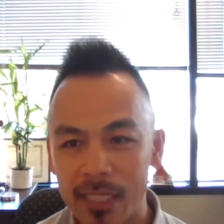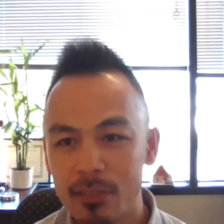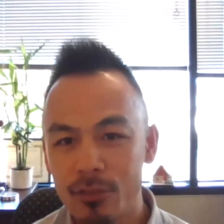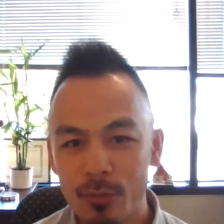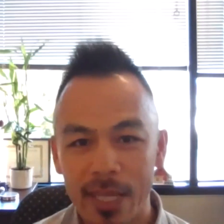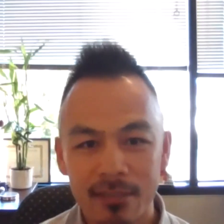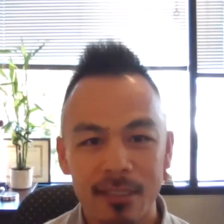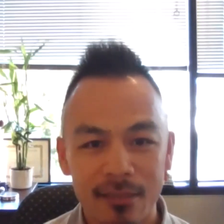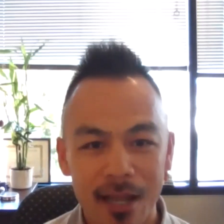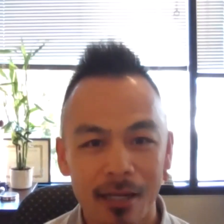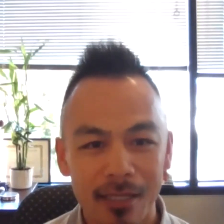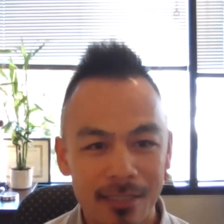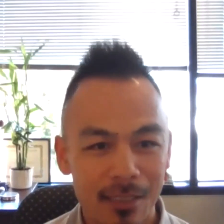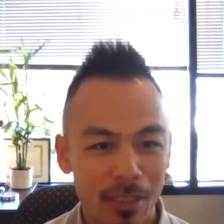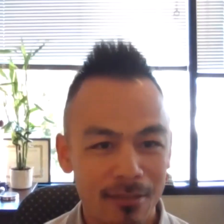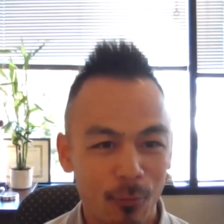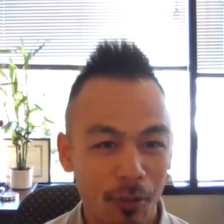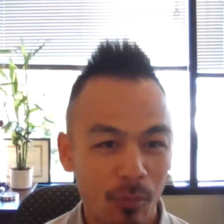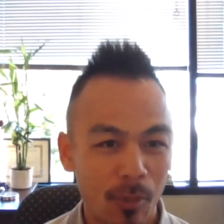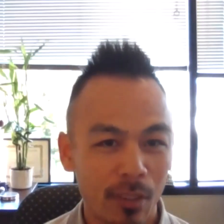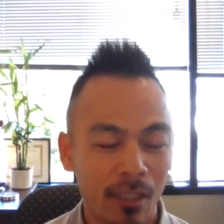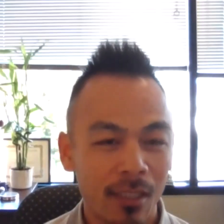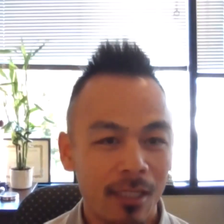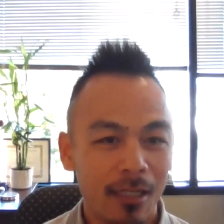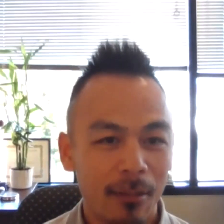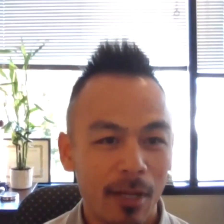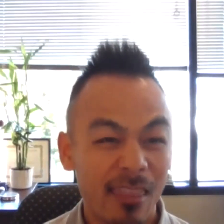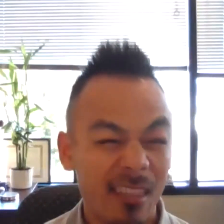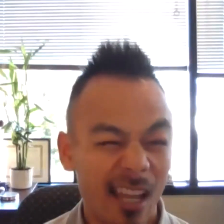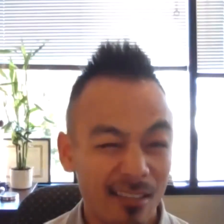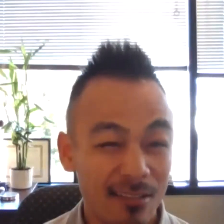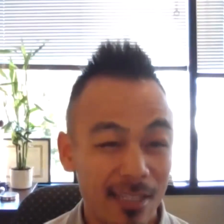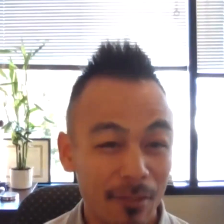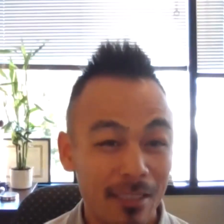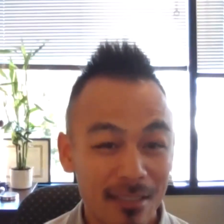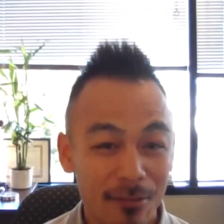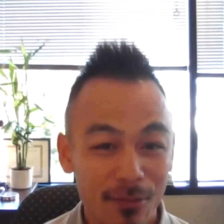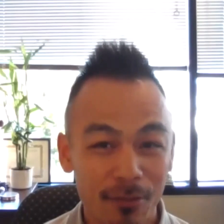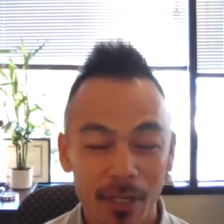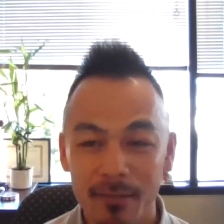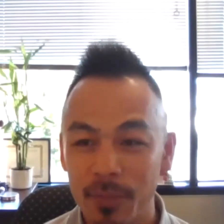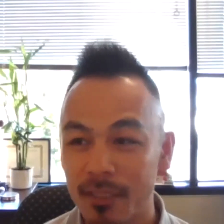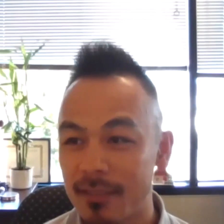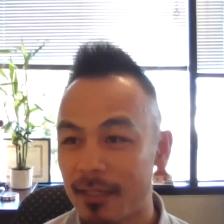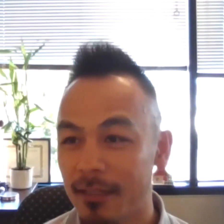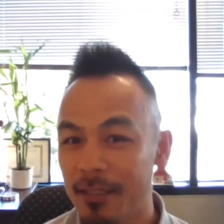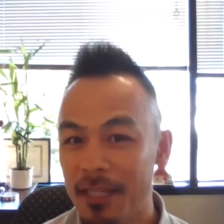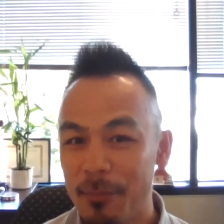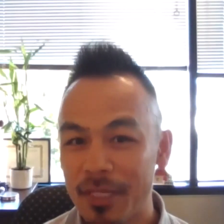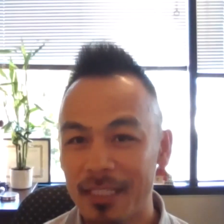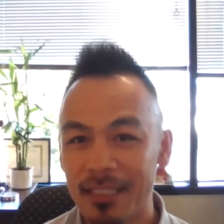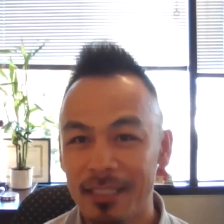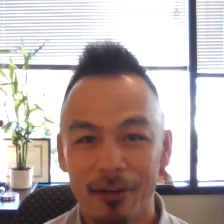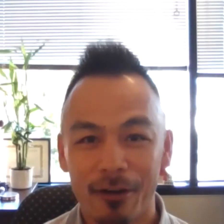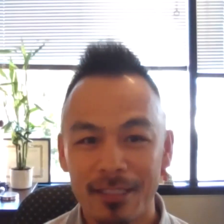relating to SCs not attending because they're working remotely, I think that definitely is a concern, right? Because